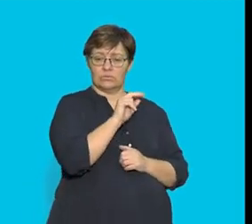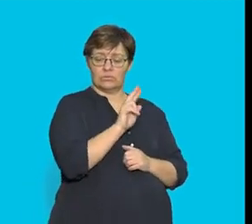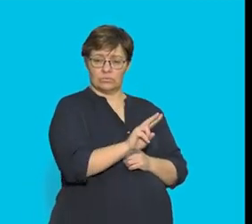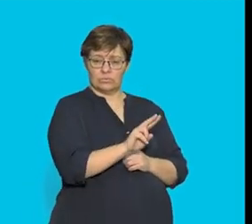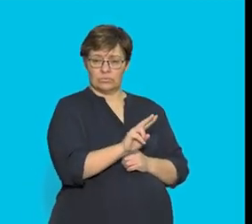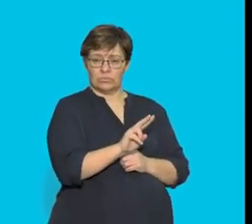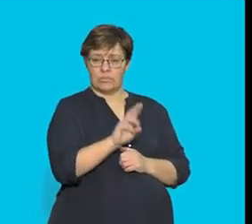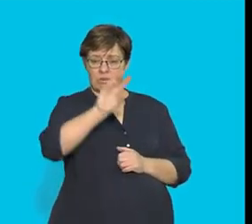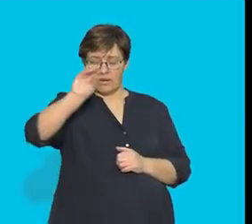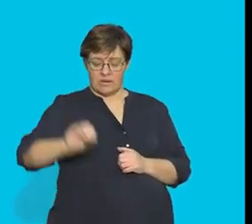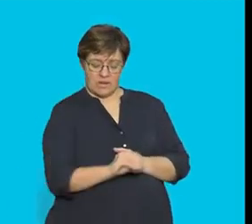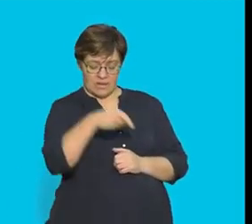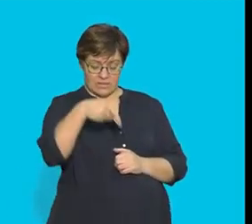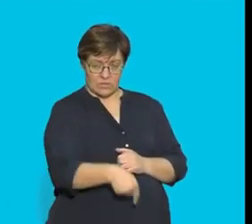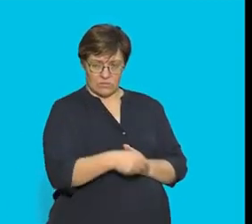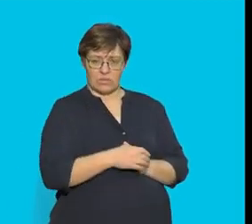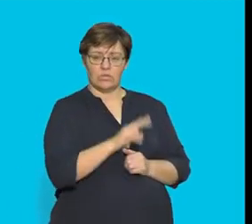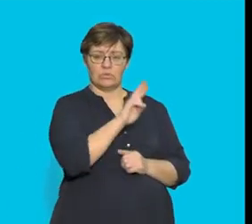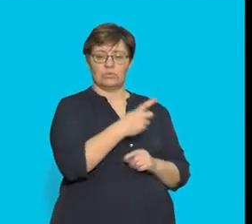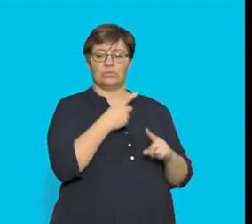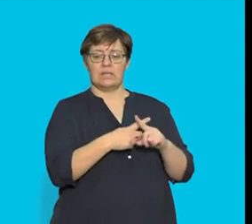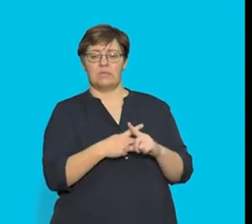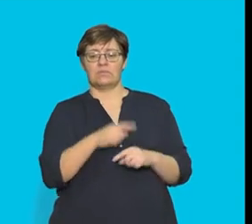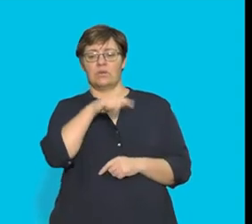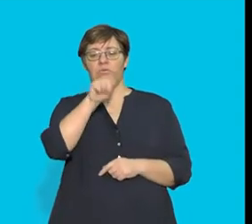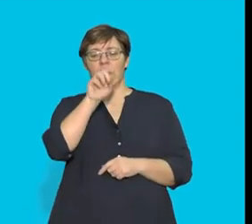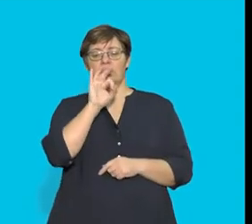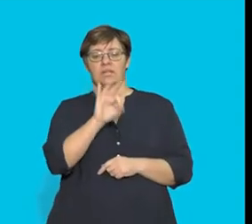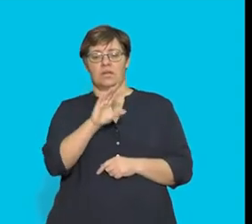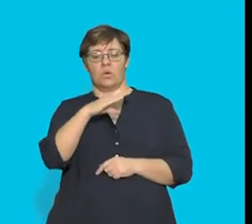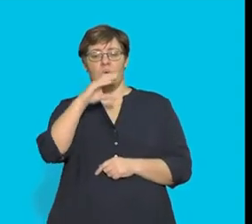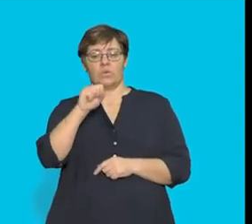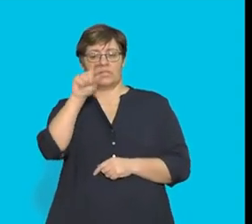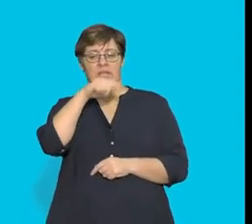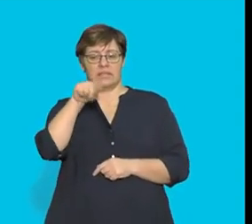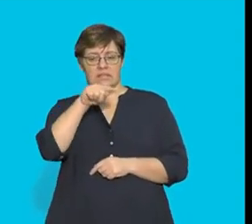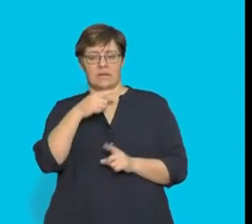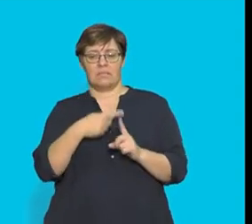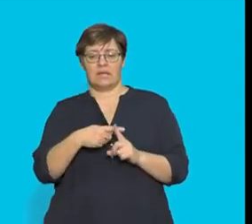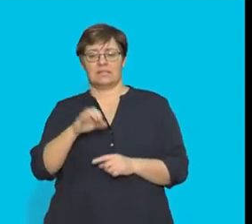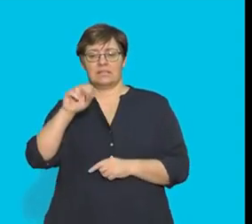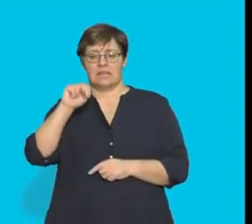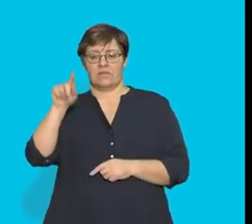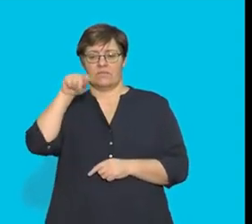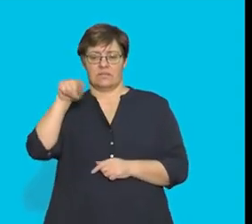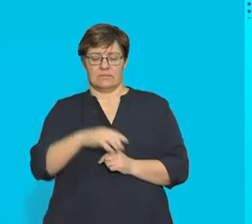2. This 2 will go into the denominator, so 2 times root 3 cos theta plus sine of